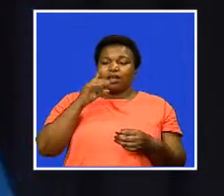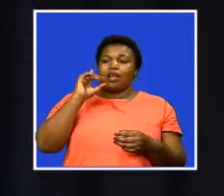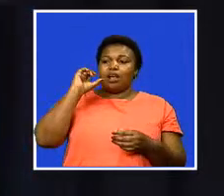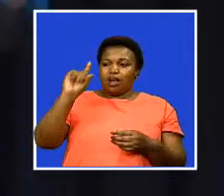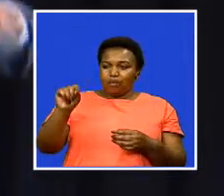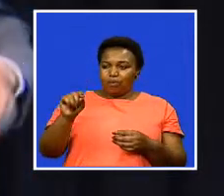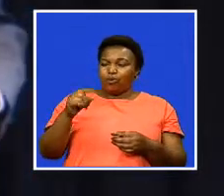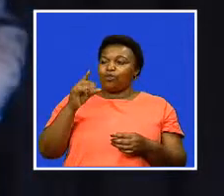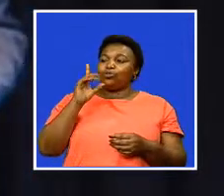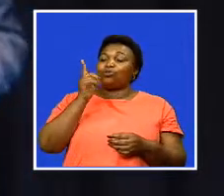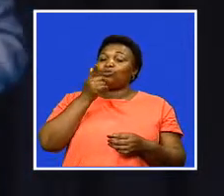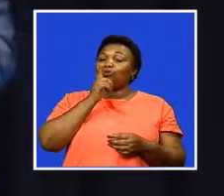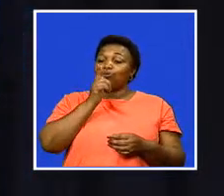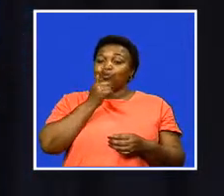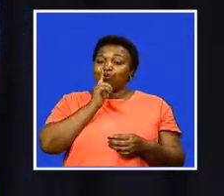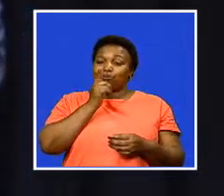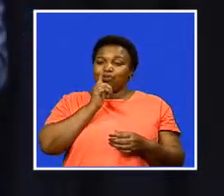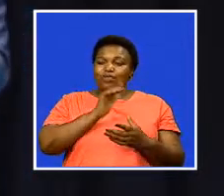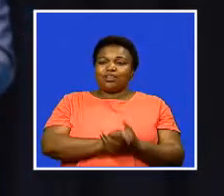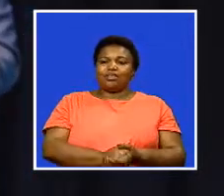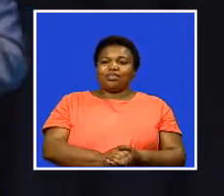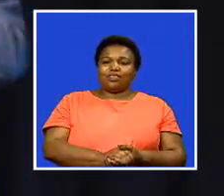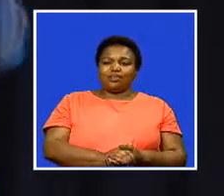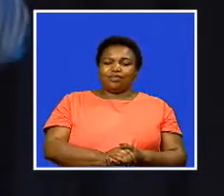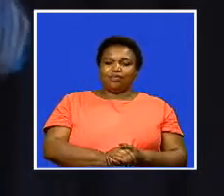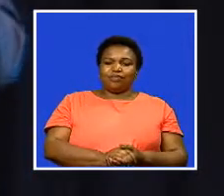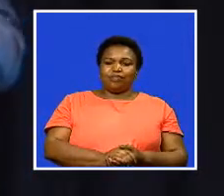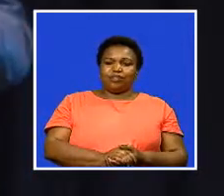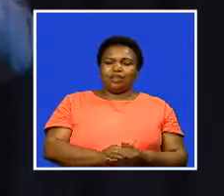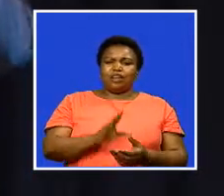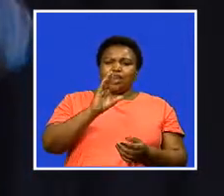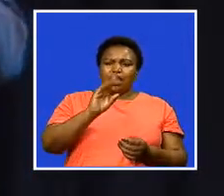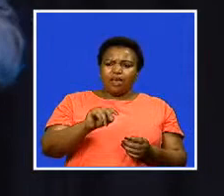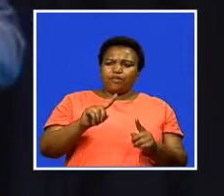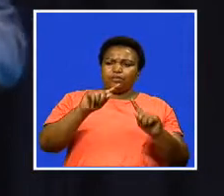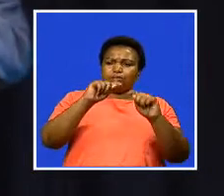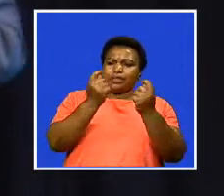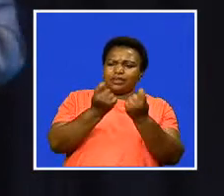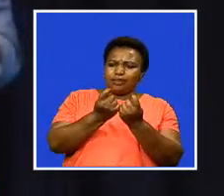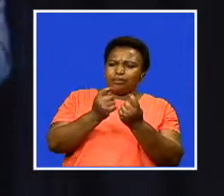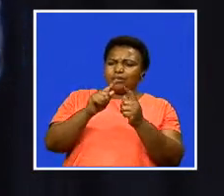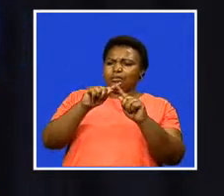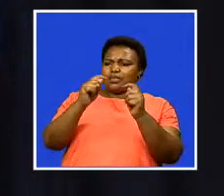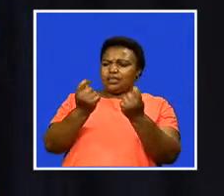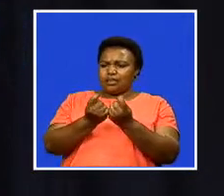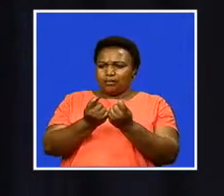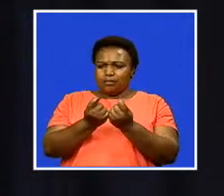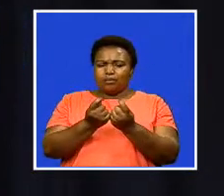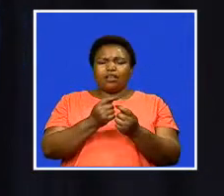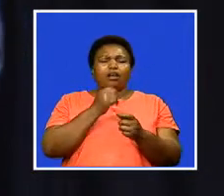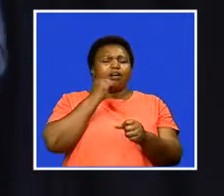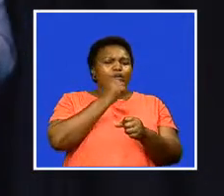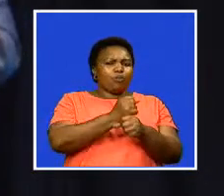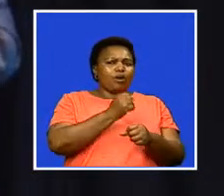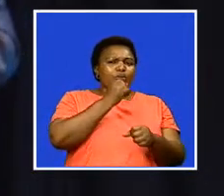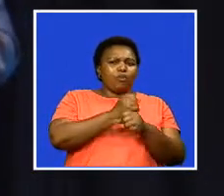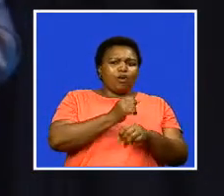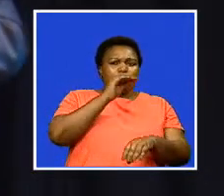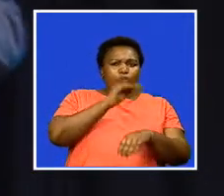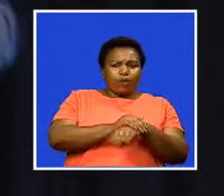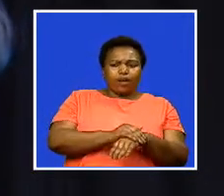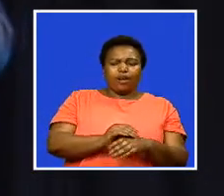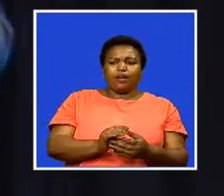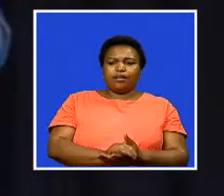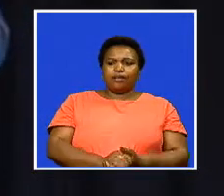uyapi sihambe sisho njalo la kune ma teams latinikele nalama technical officers lesebenta nawo